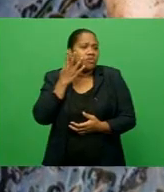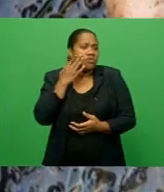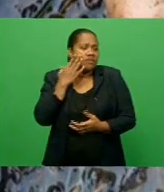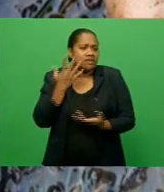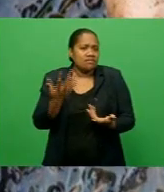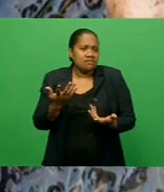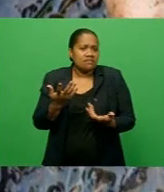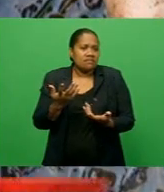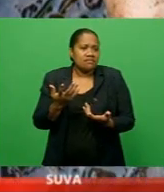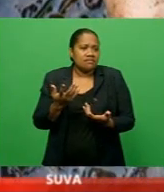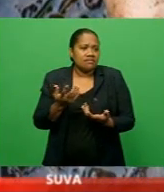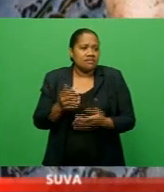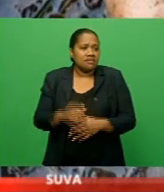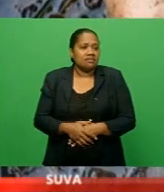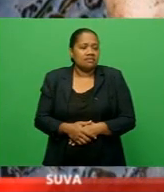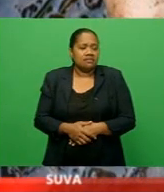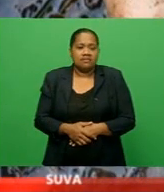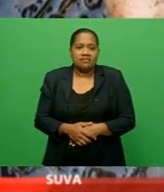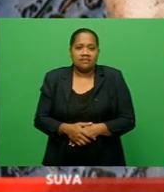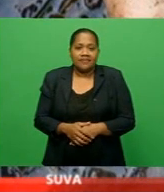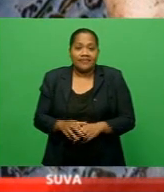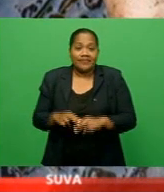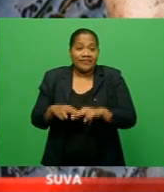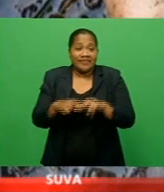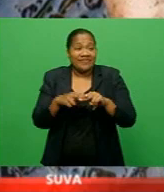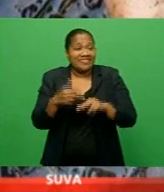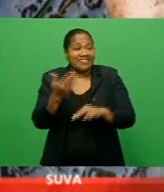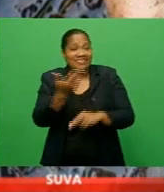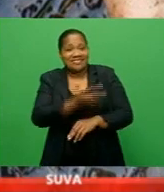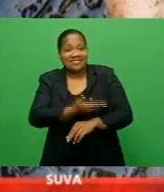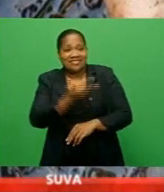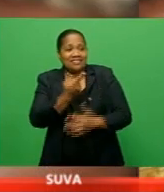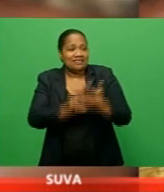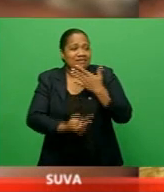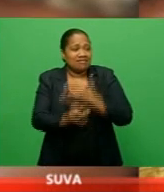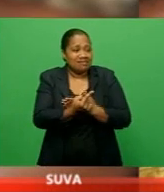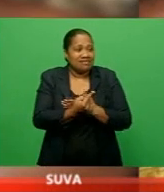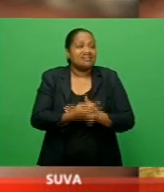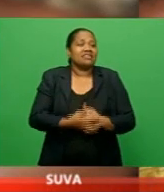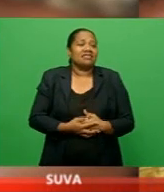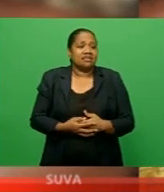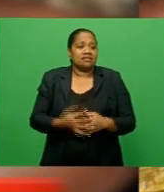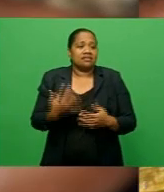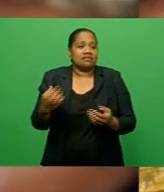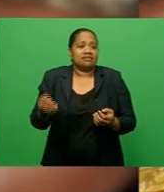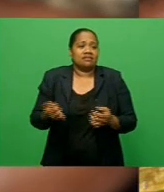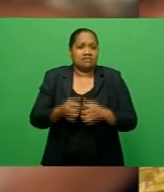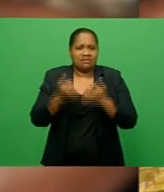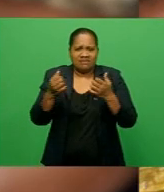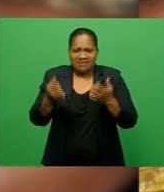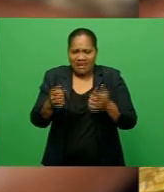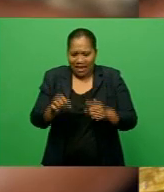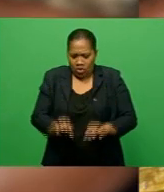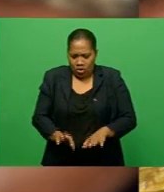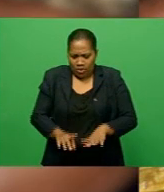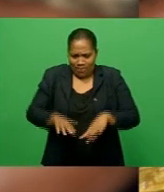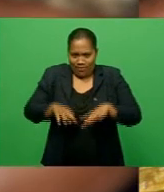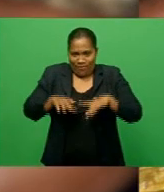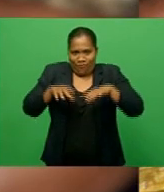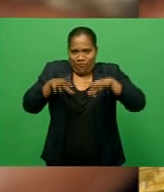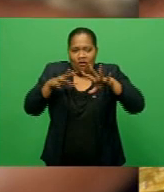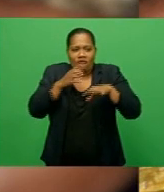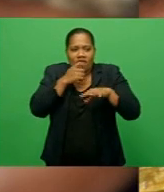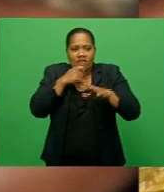as the Fijian whitebait season, Balolo rises in its millions to the surface for a few hours twice a year. This is